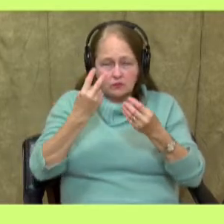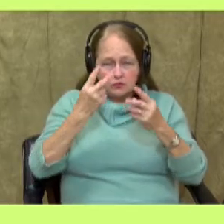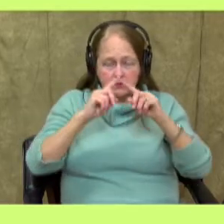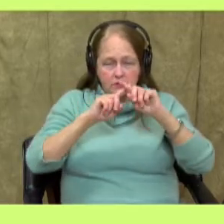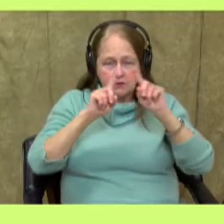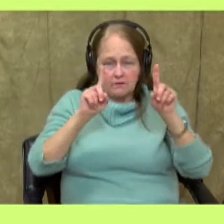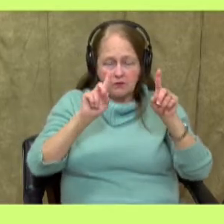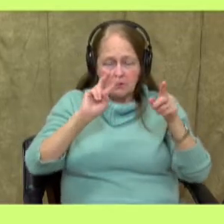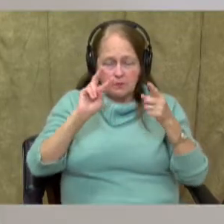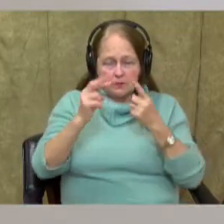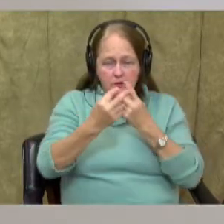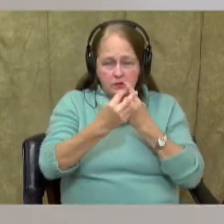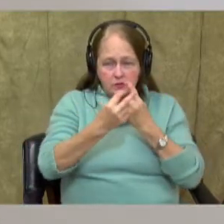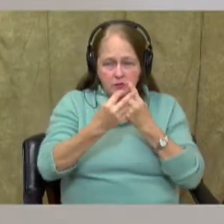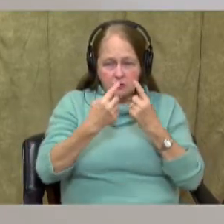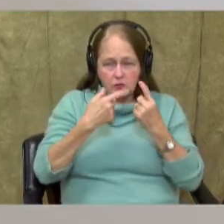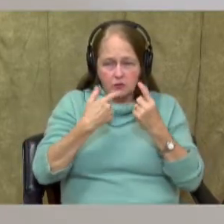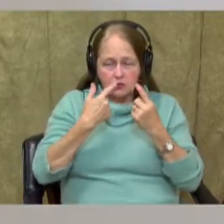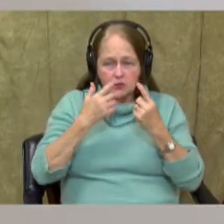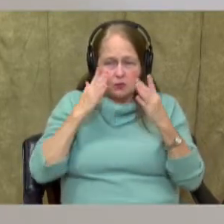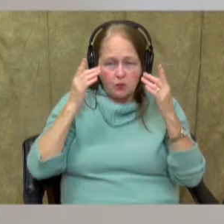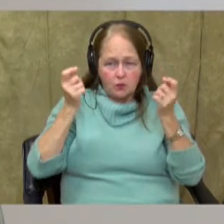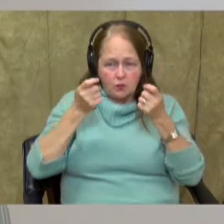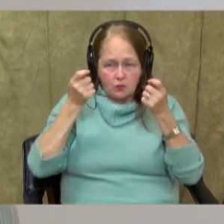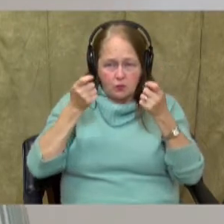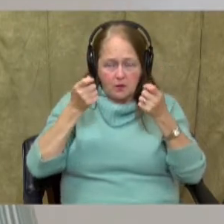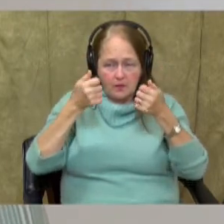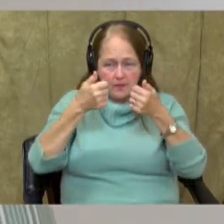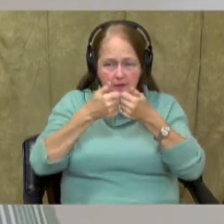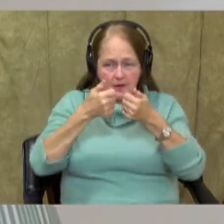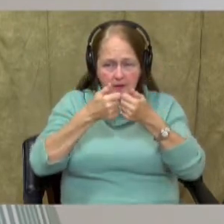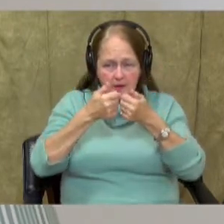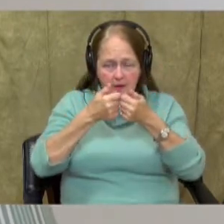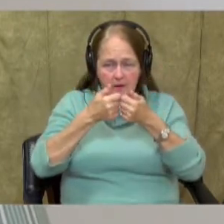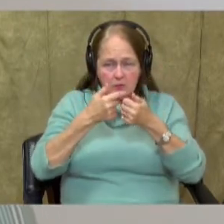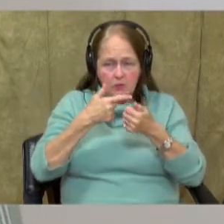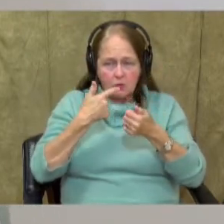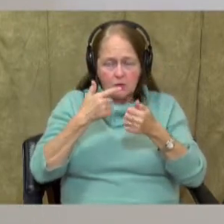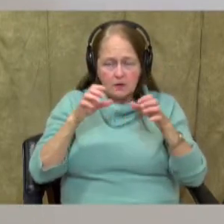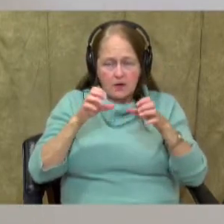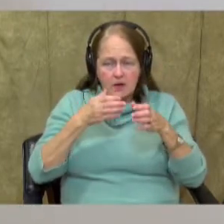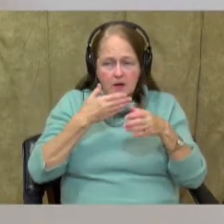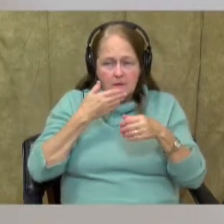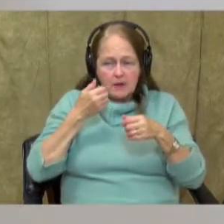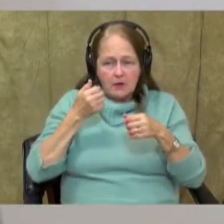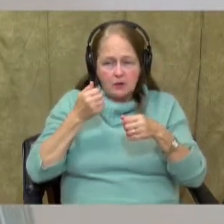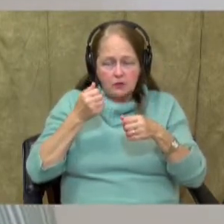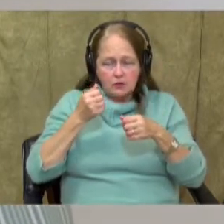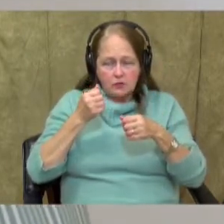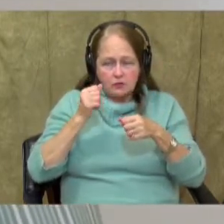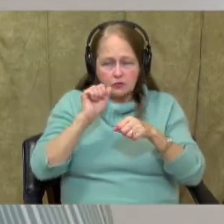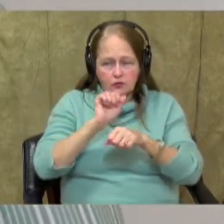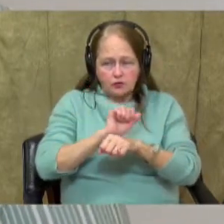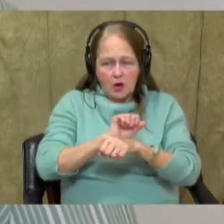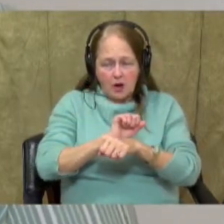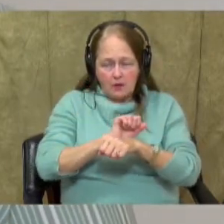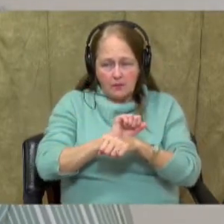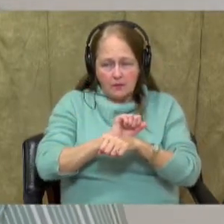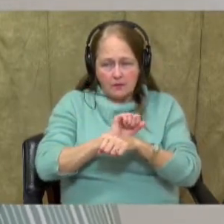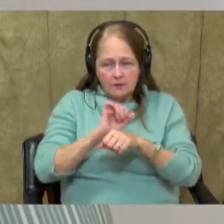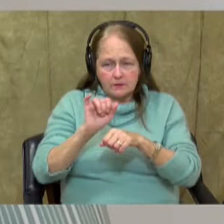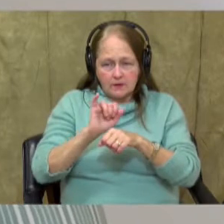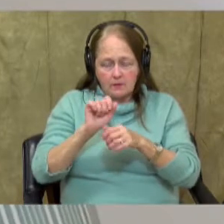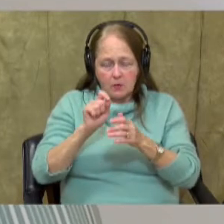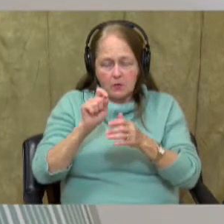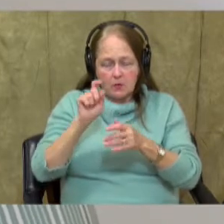different perspectives of who had actually won the game and who had done a better job. And so it's the same way with